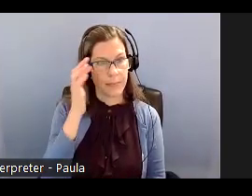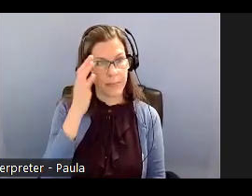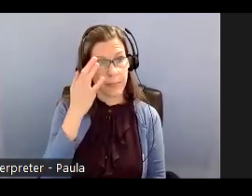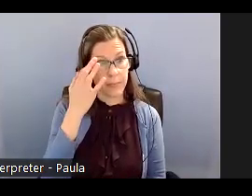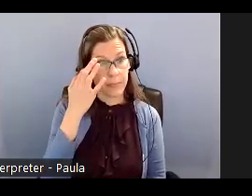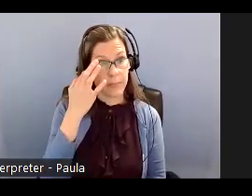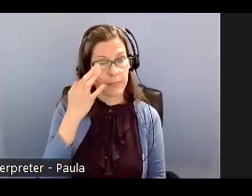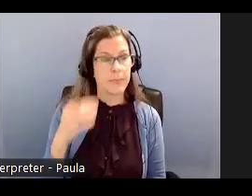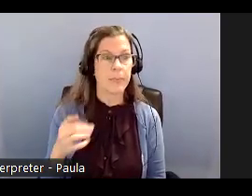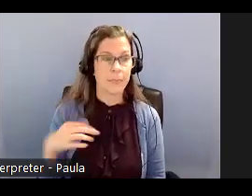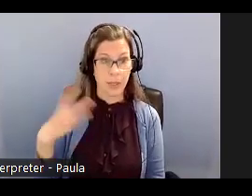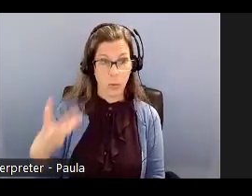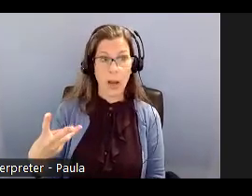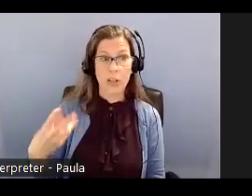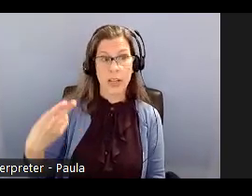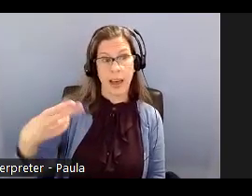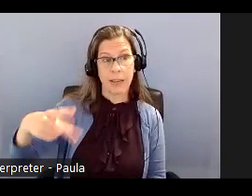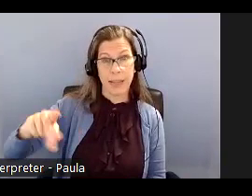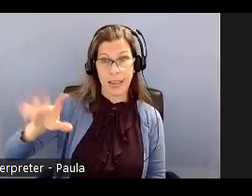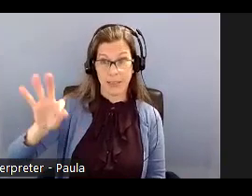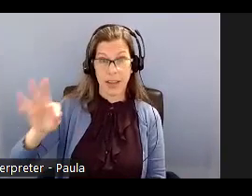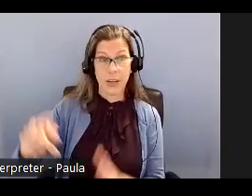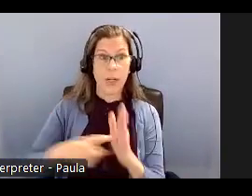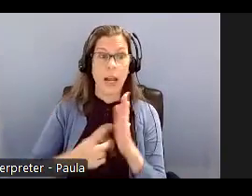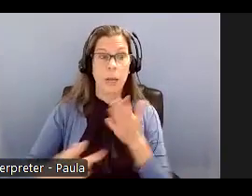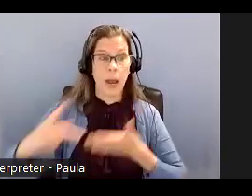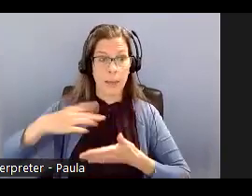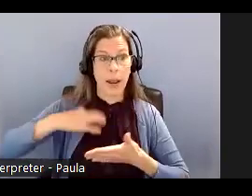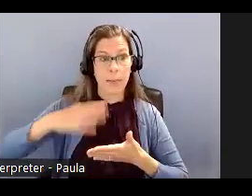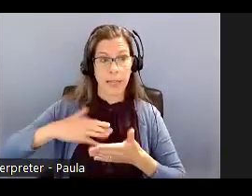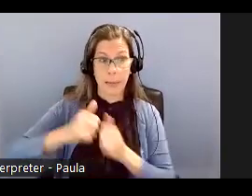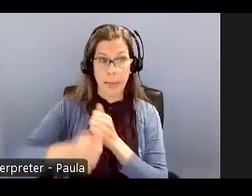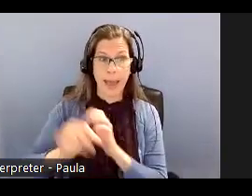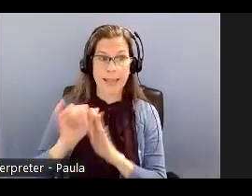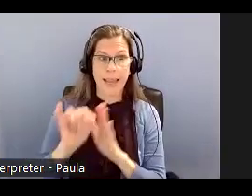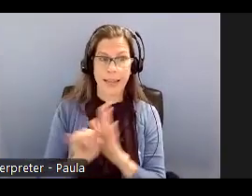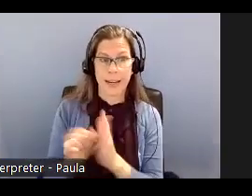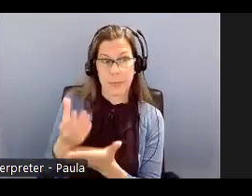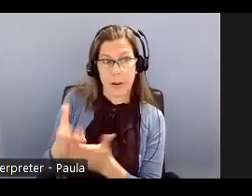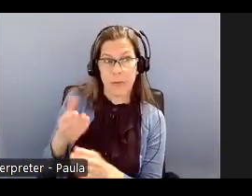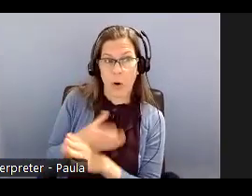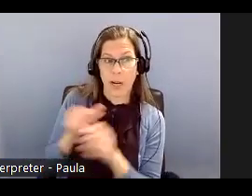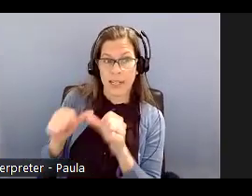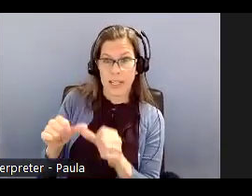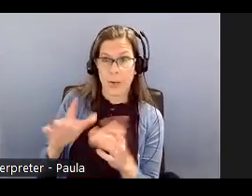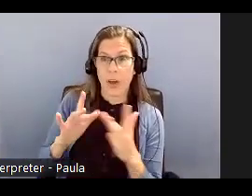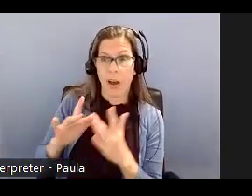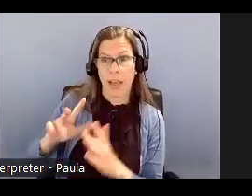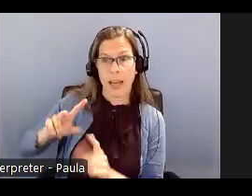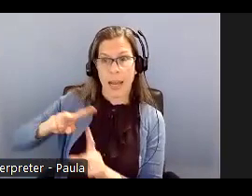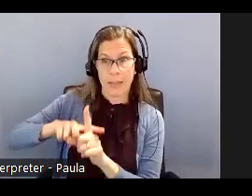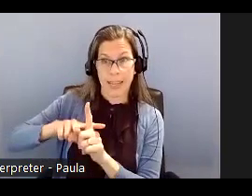Okay. Washington Health Plan Finder requires the primary applicant pass identity proofing before continuing with the online